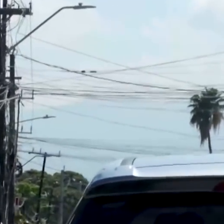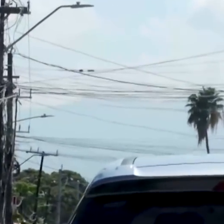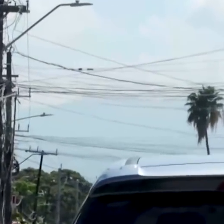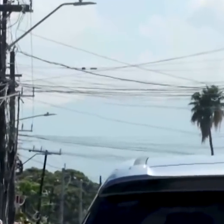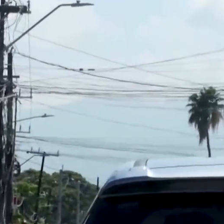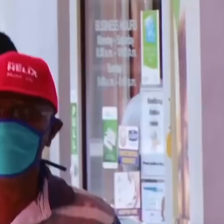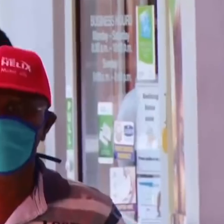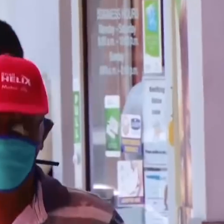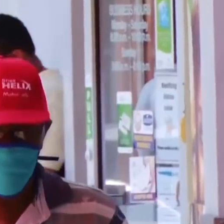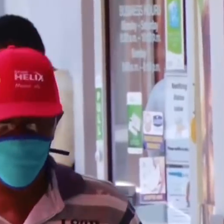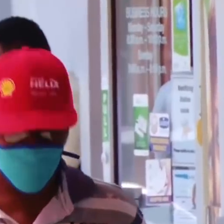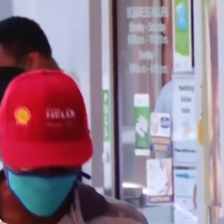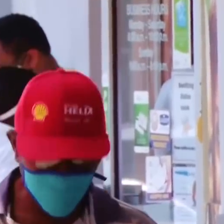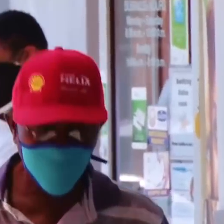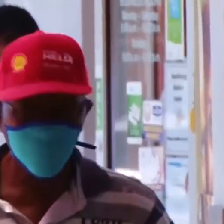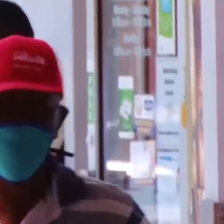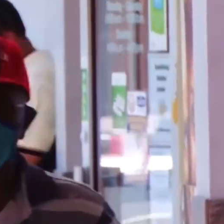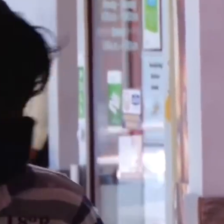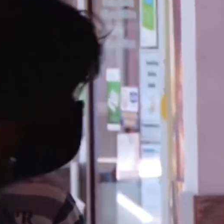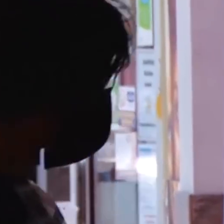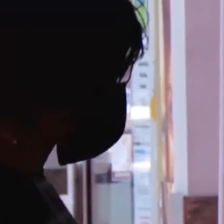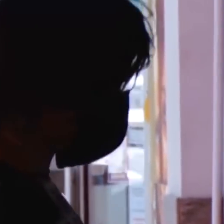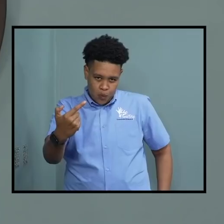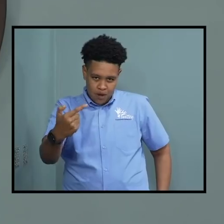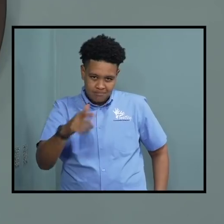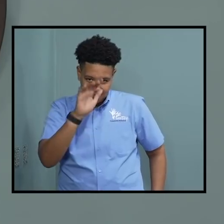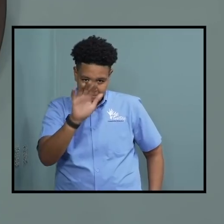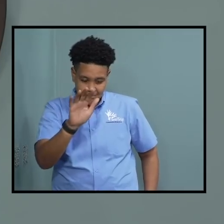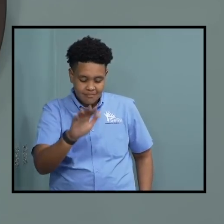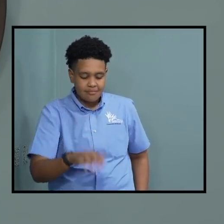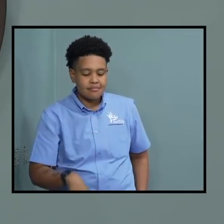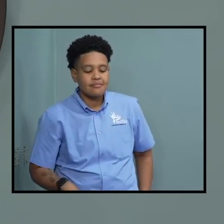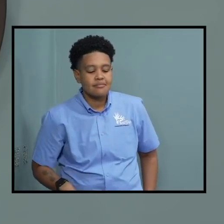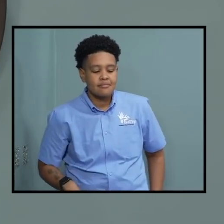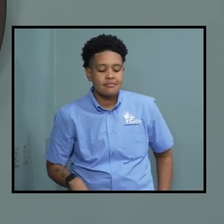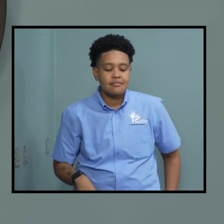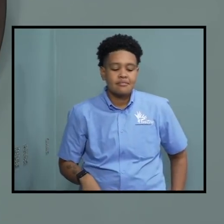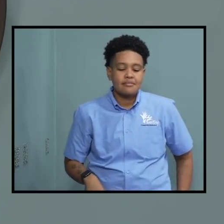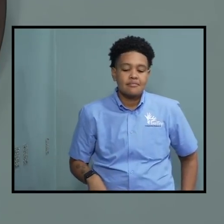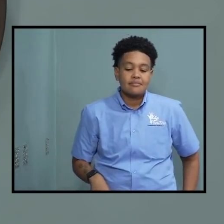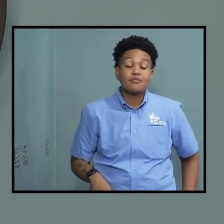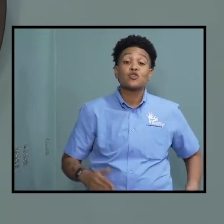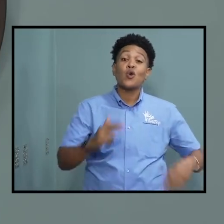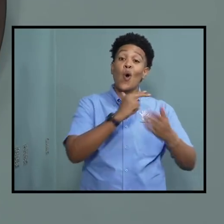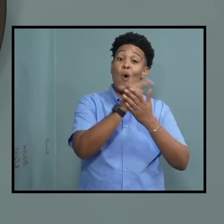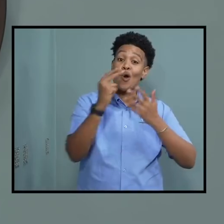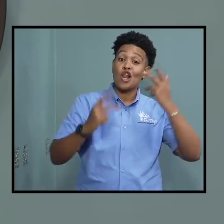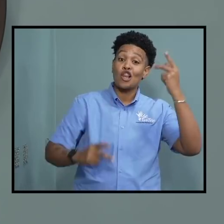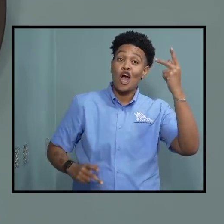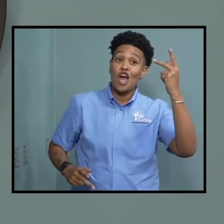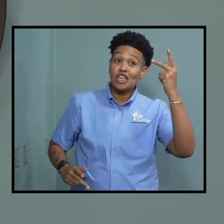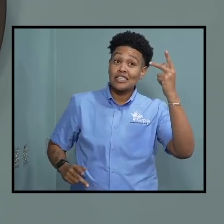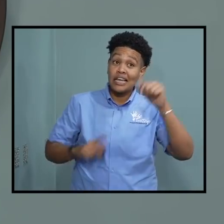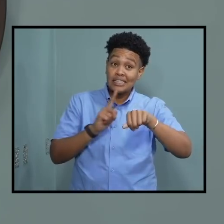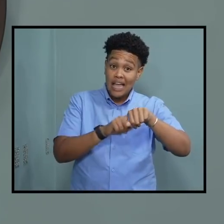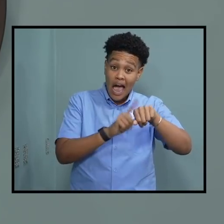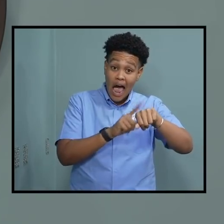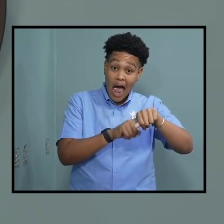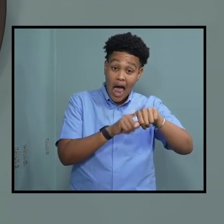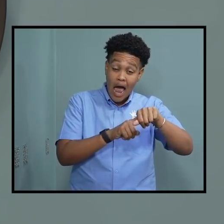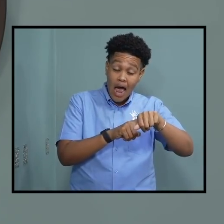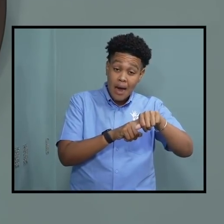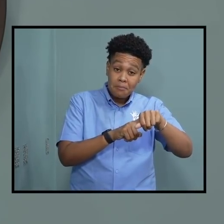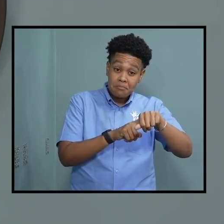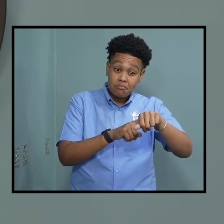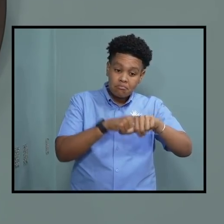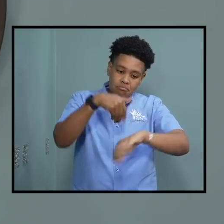for the upcoming Easter holiday weekend. So, Holy Thursday, curfew starts